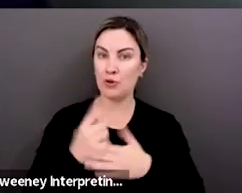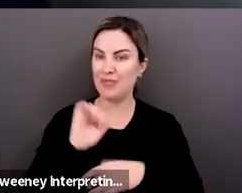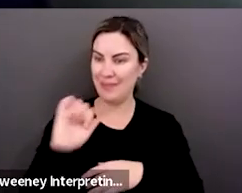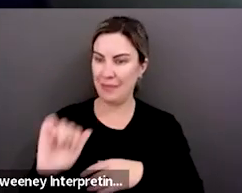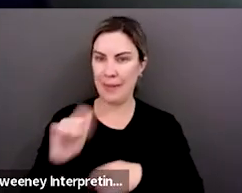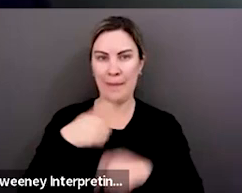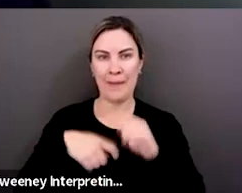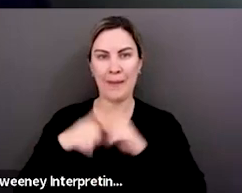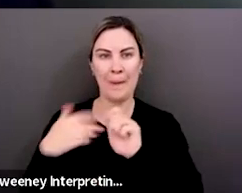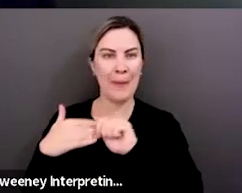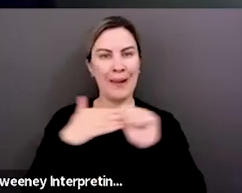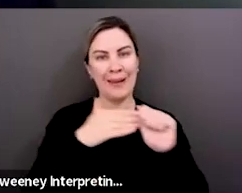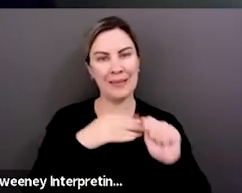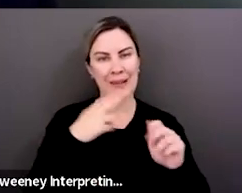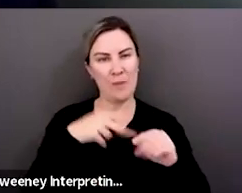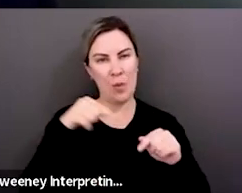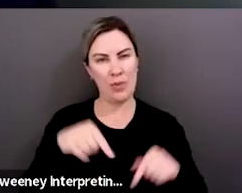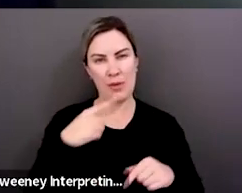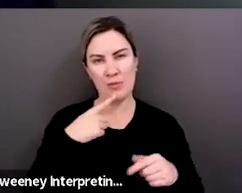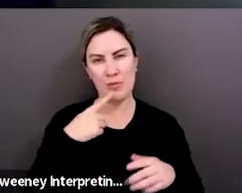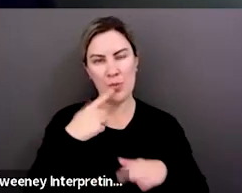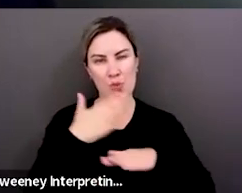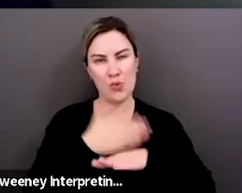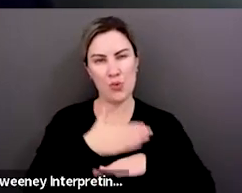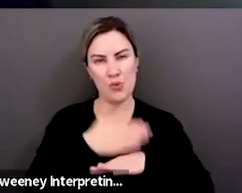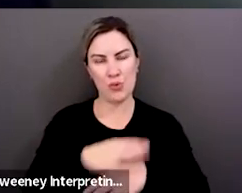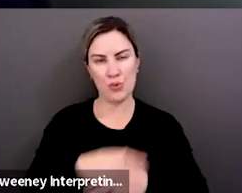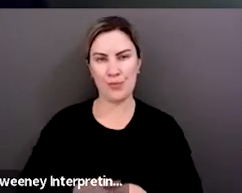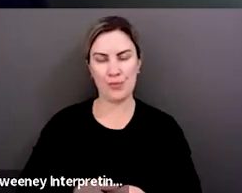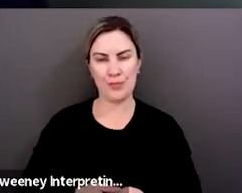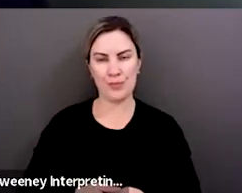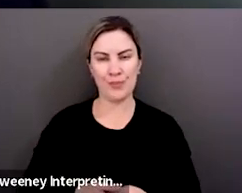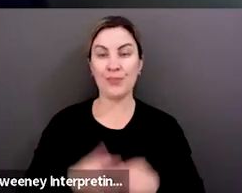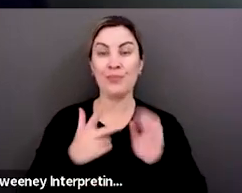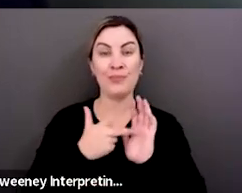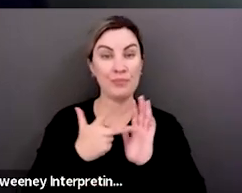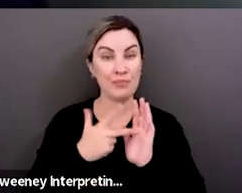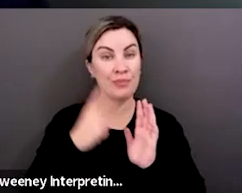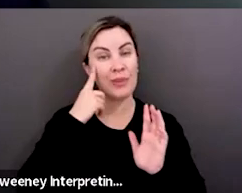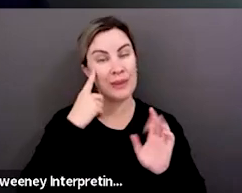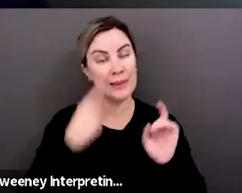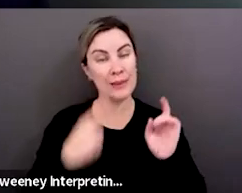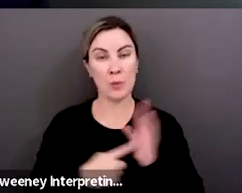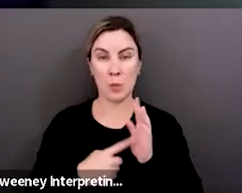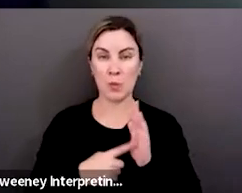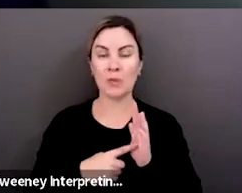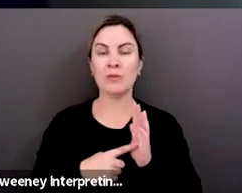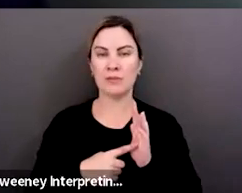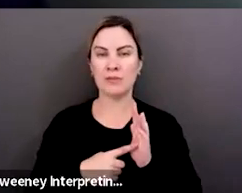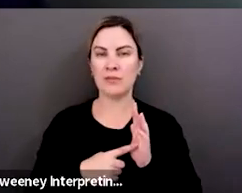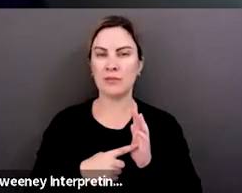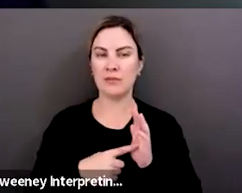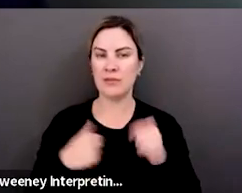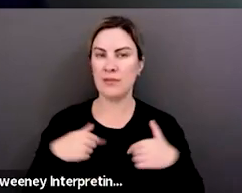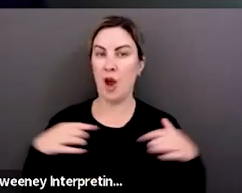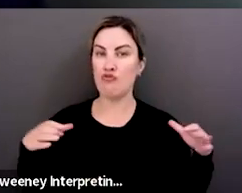space. The other thing that I was thinking is pretty important is we're having our group as a mixed